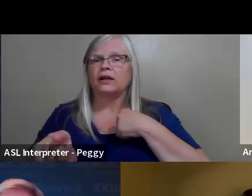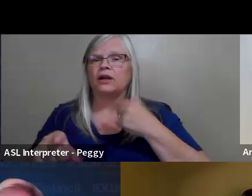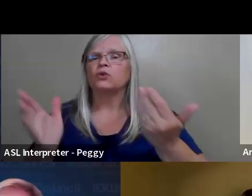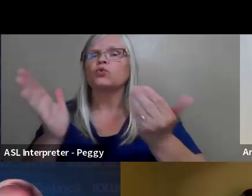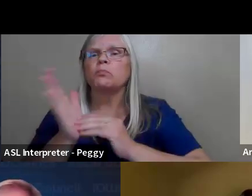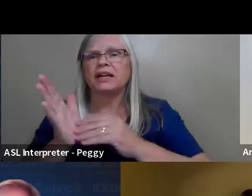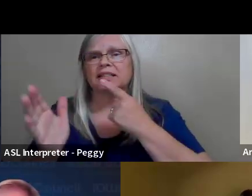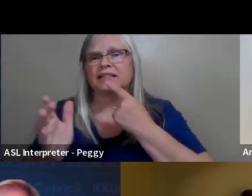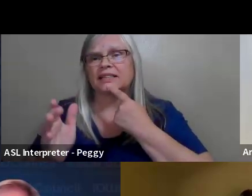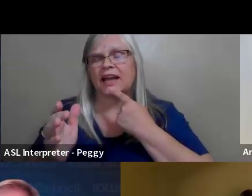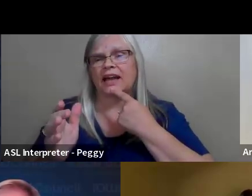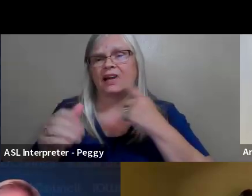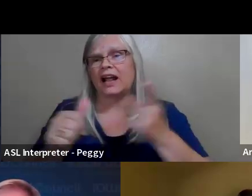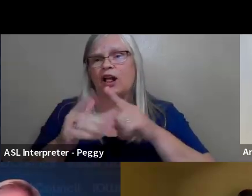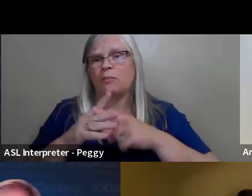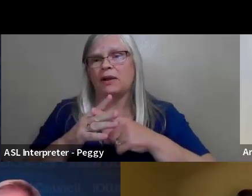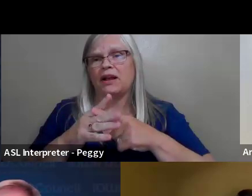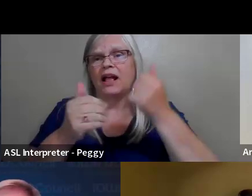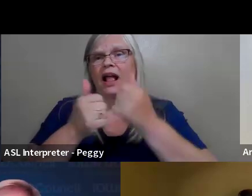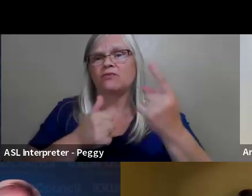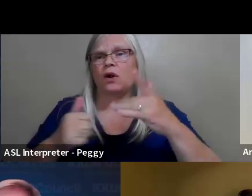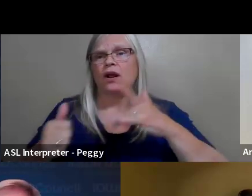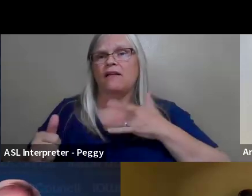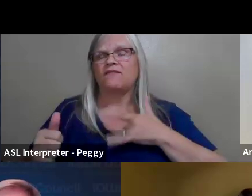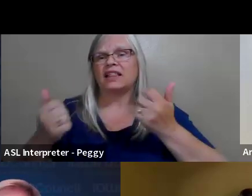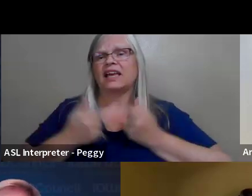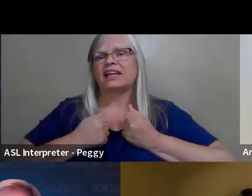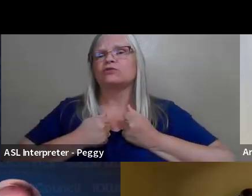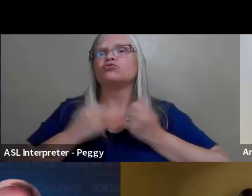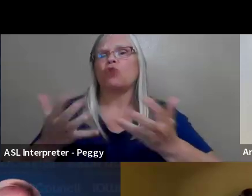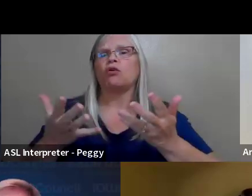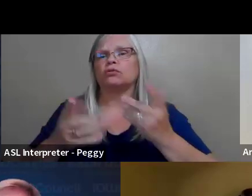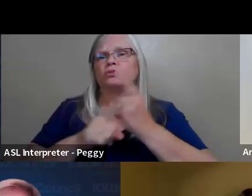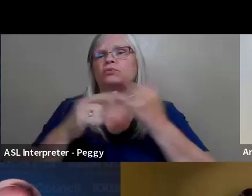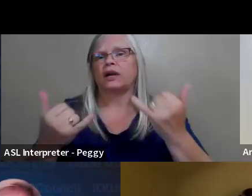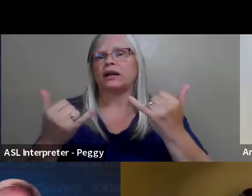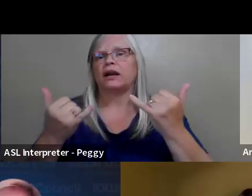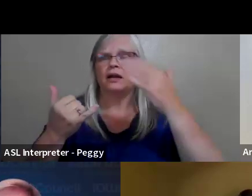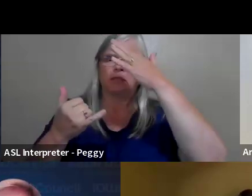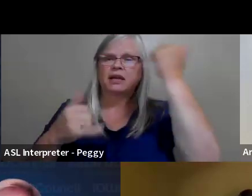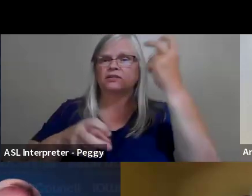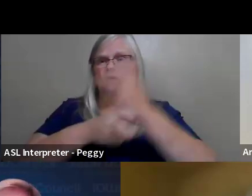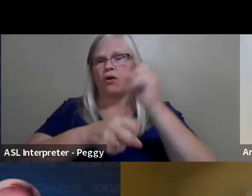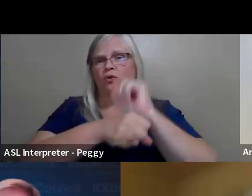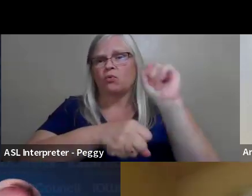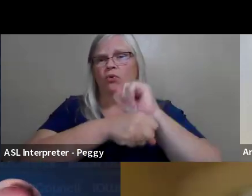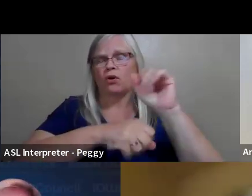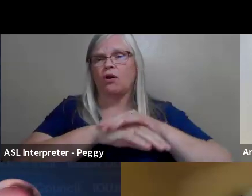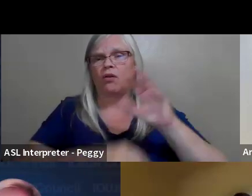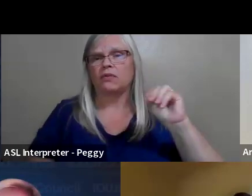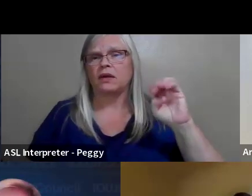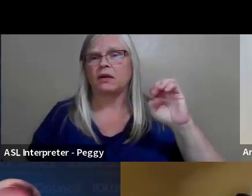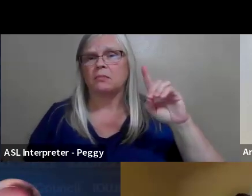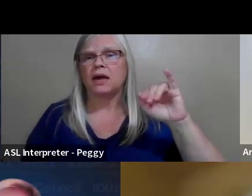what I said in the beginning. Everybody's feeling a little exhausted right now because of the hard work we did on the Medicaid bill,